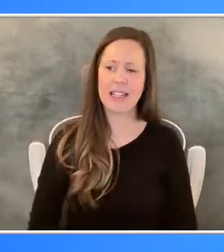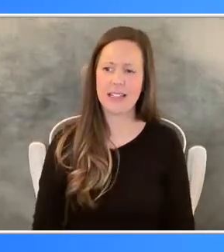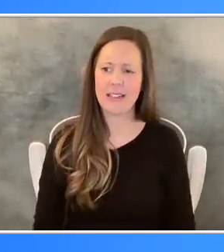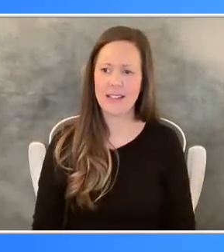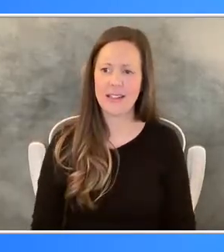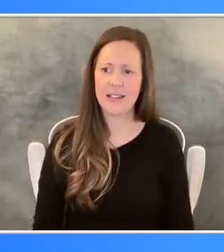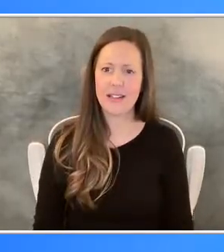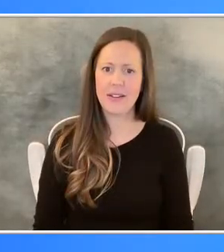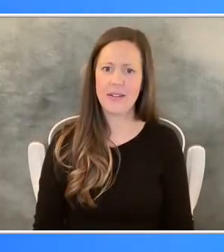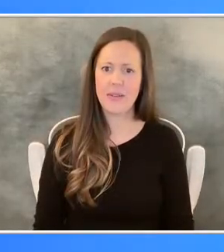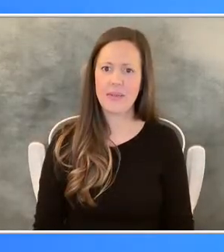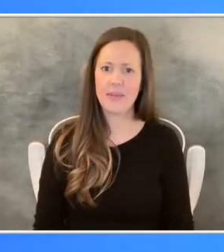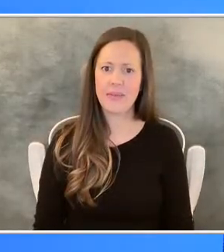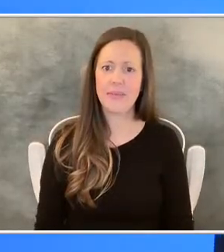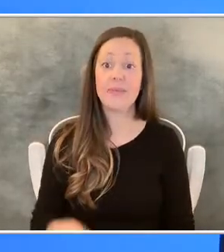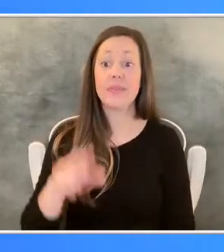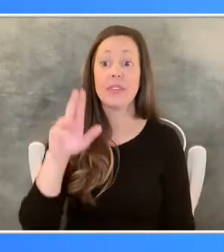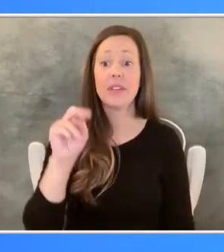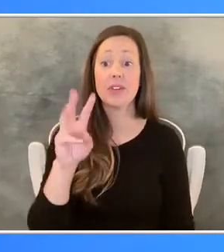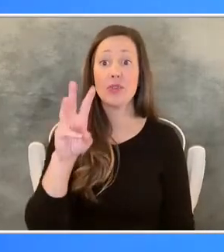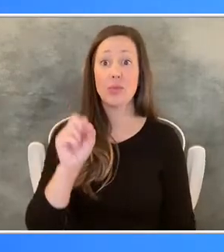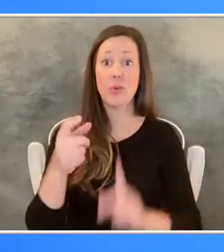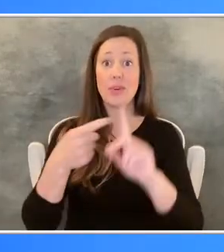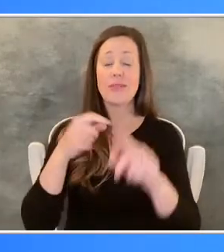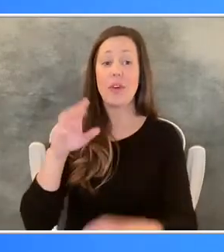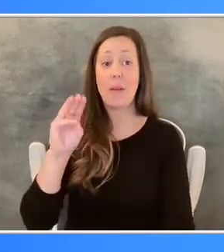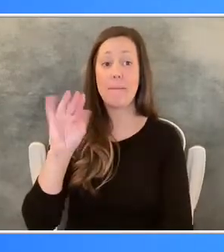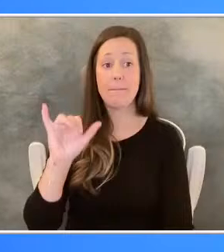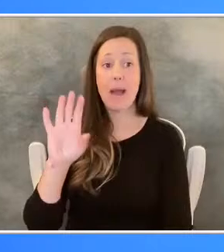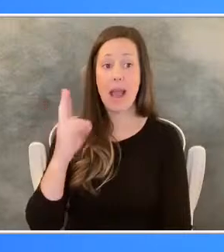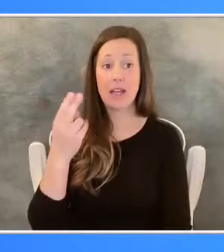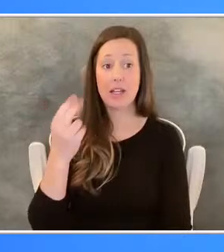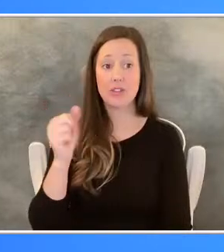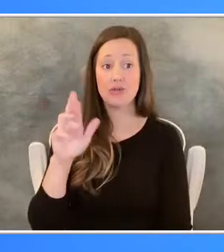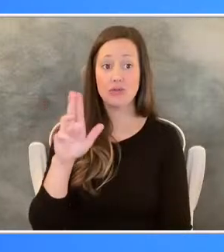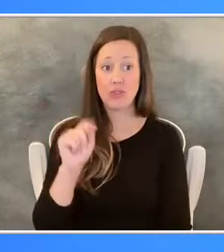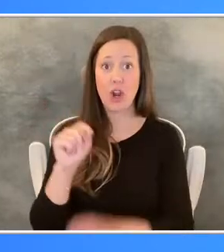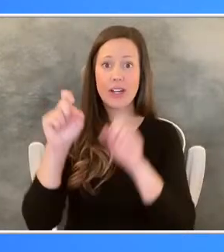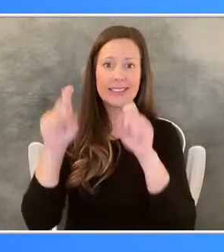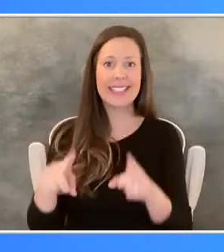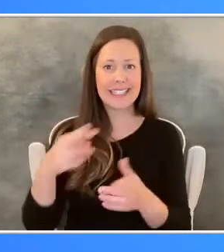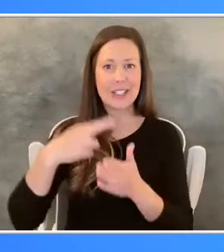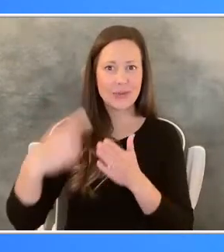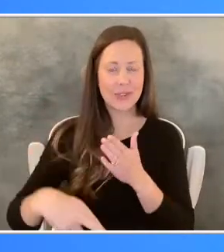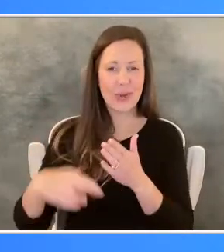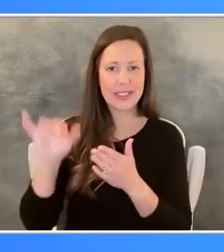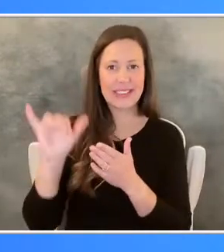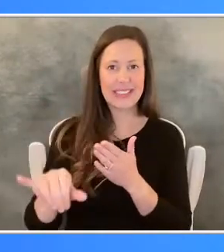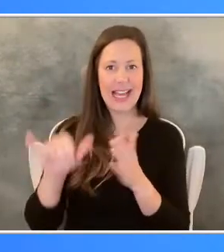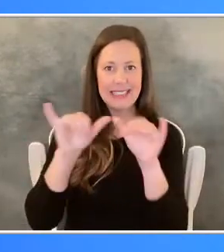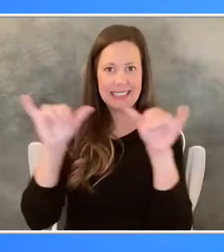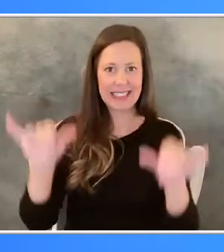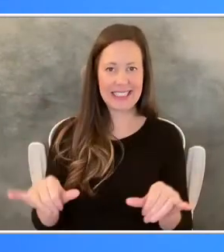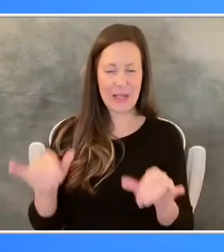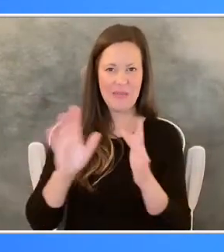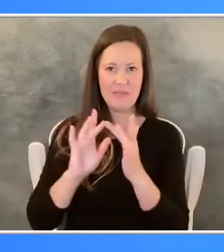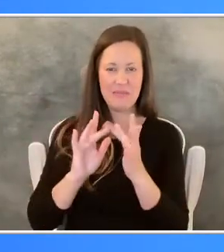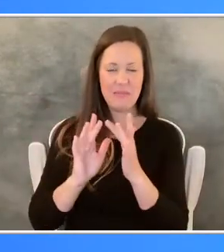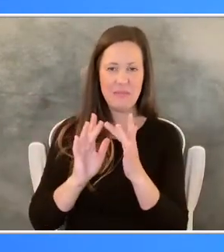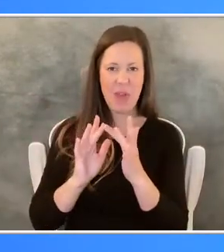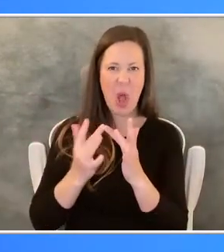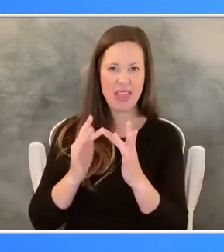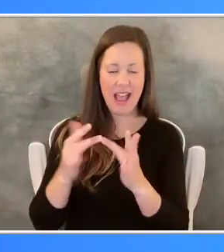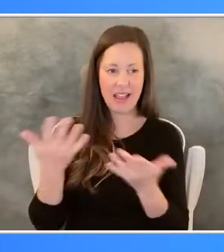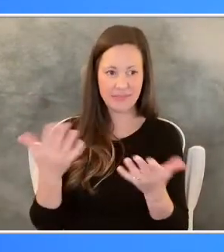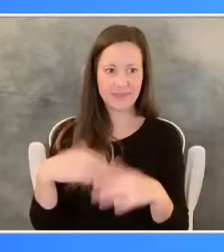got the news through my chart. You know, testing results come through my chart. So I saw